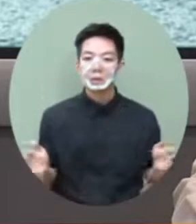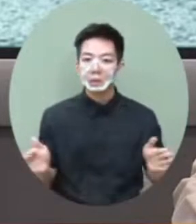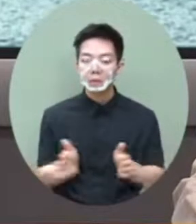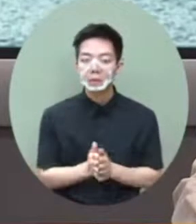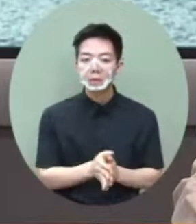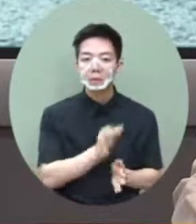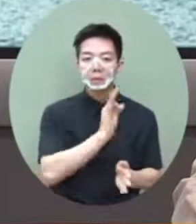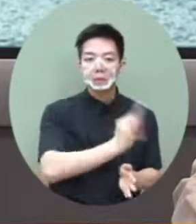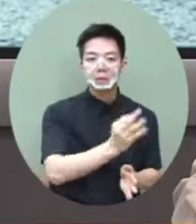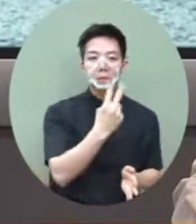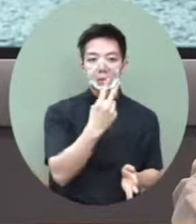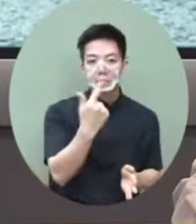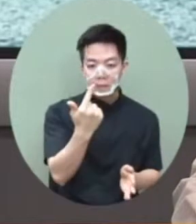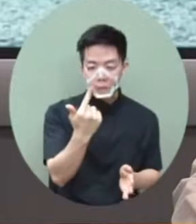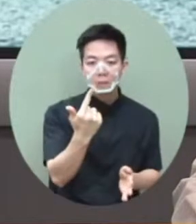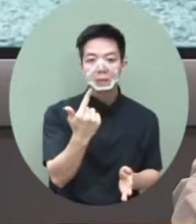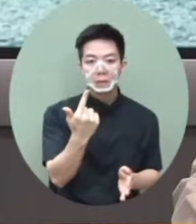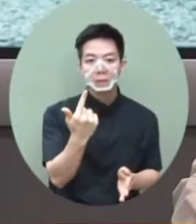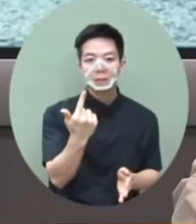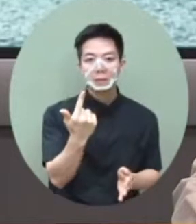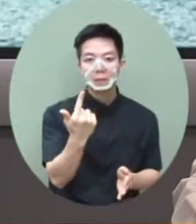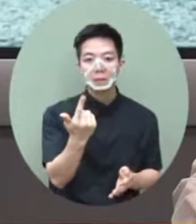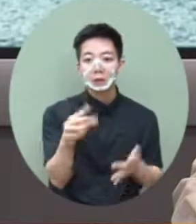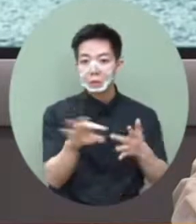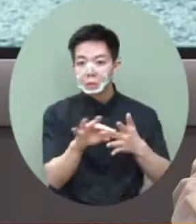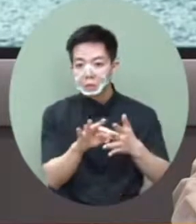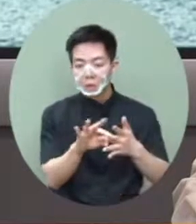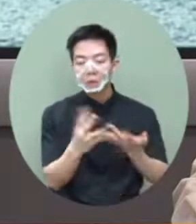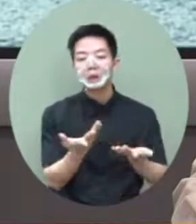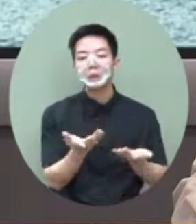the two previous week, we have received